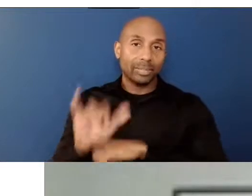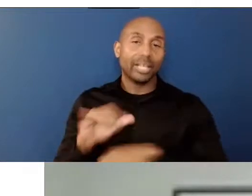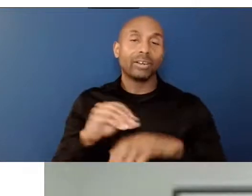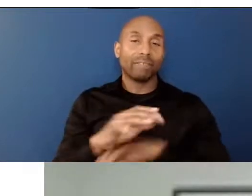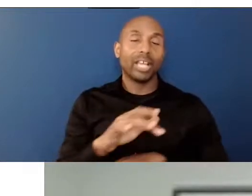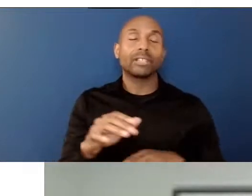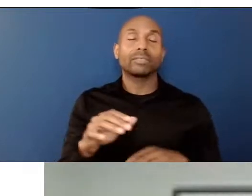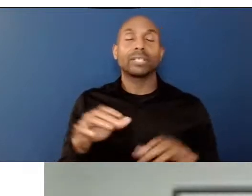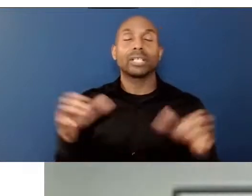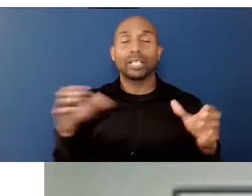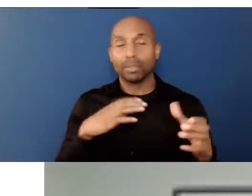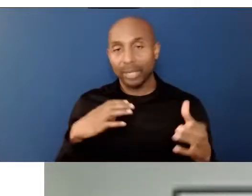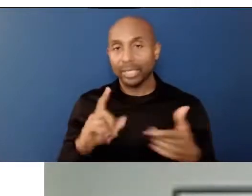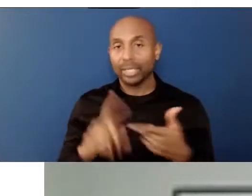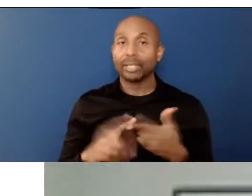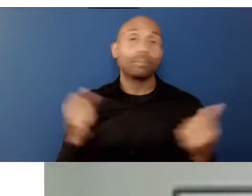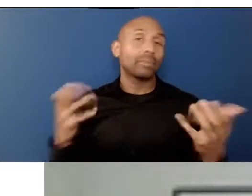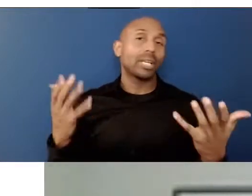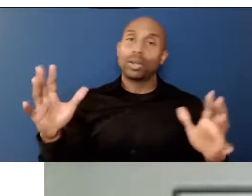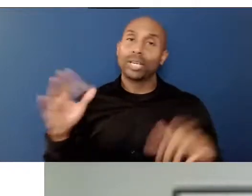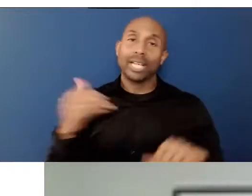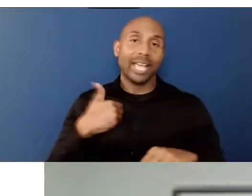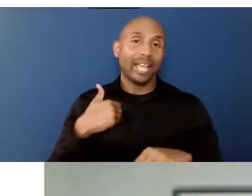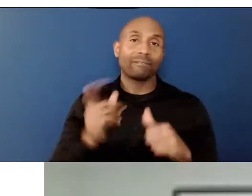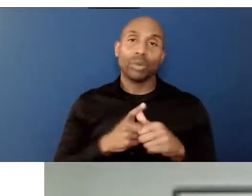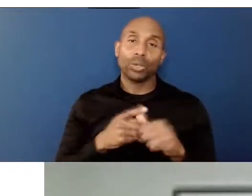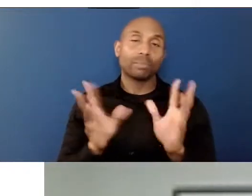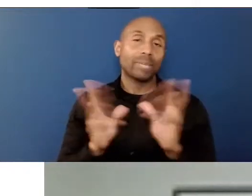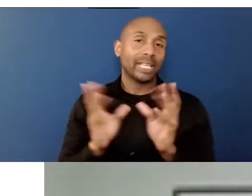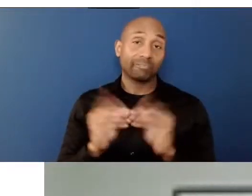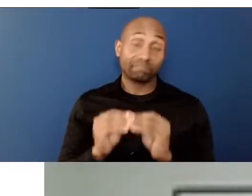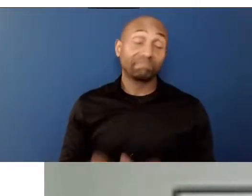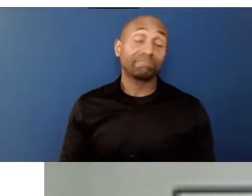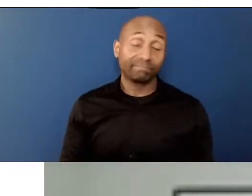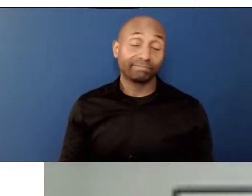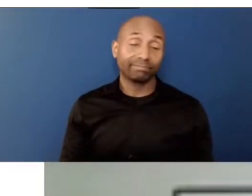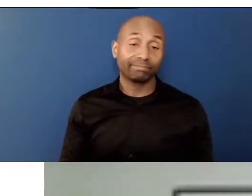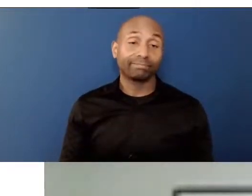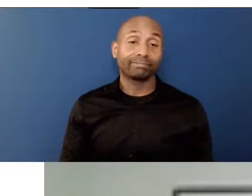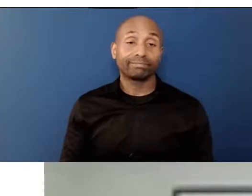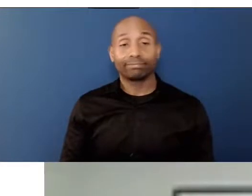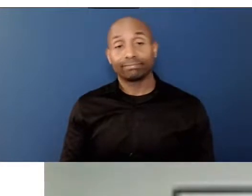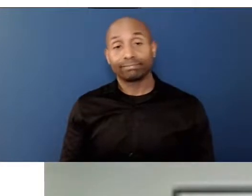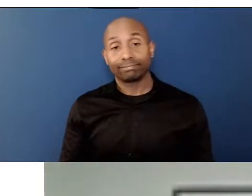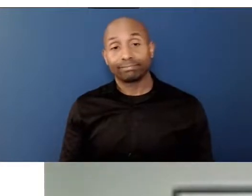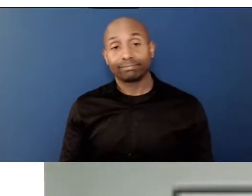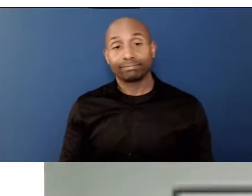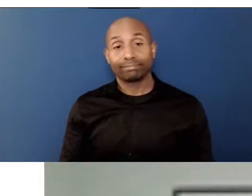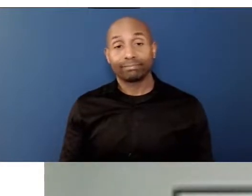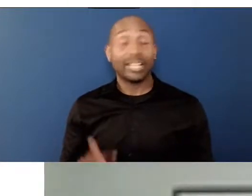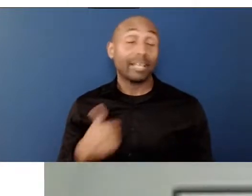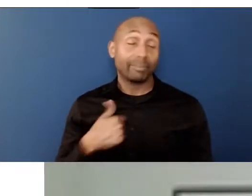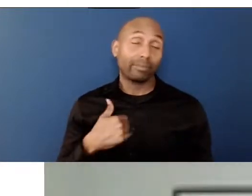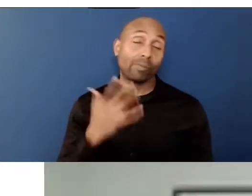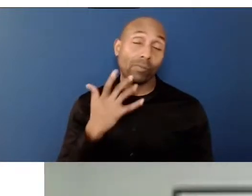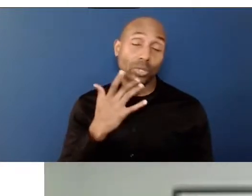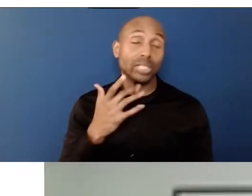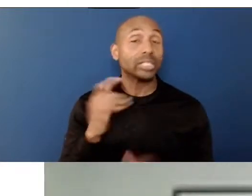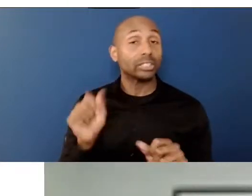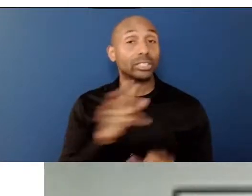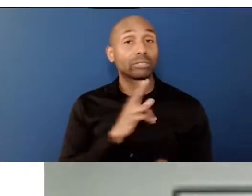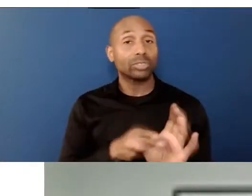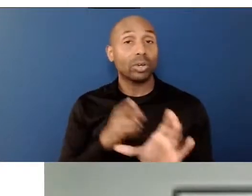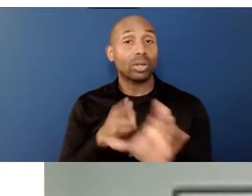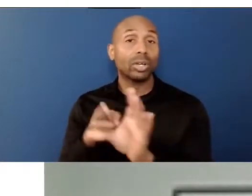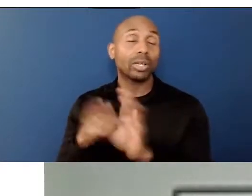accessibility advisory committee meetings, which I've been lucky to be a part of many of those, first initial